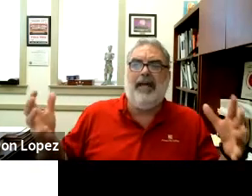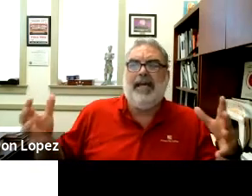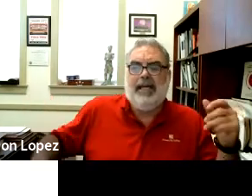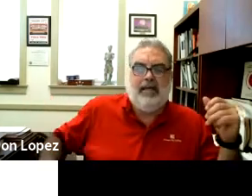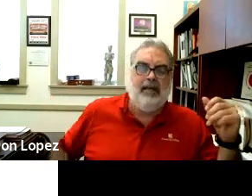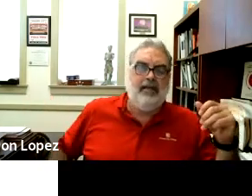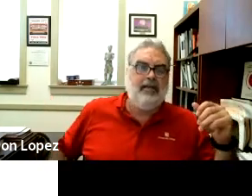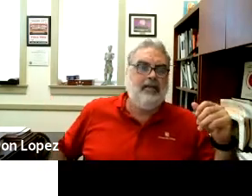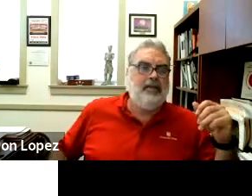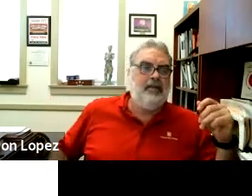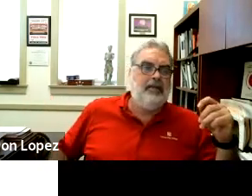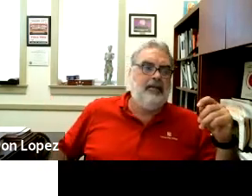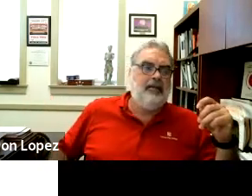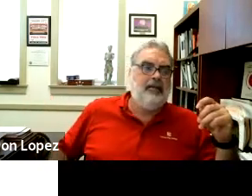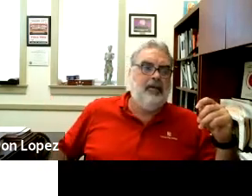integrated planning.